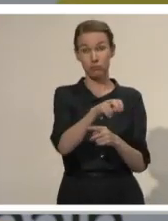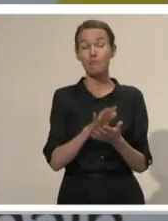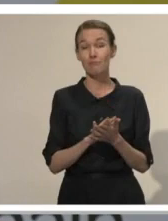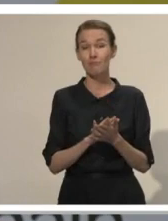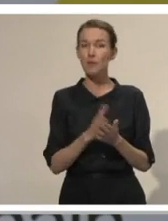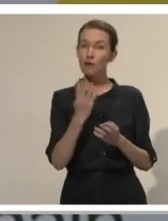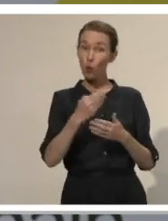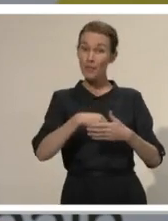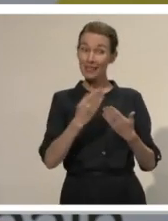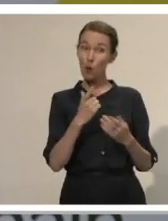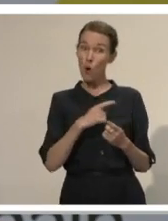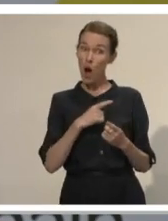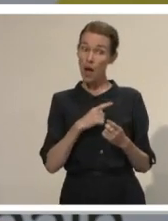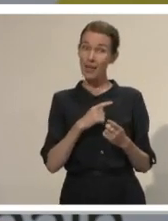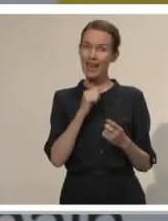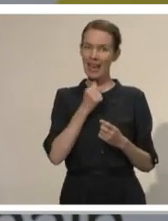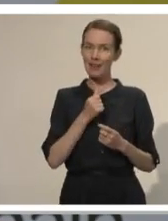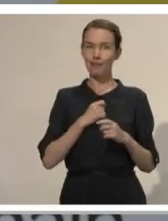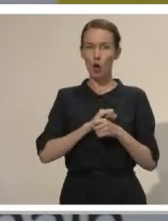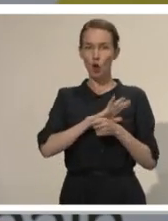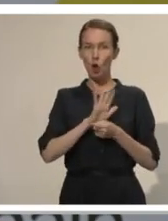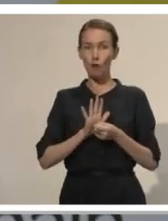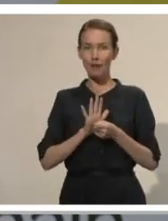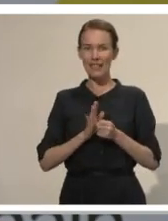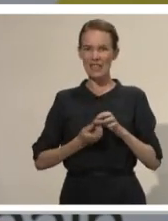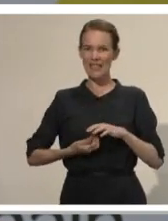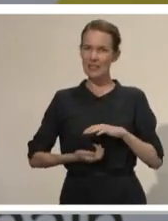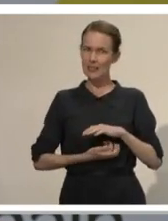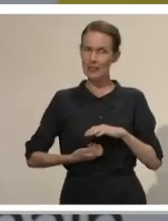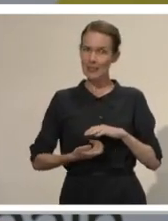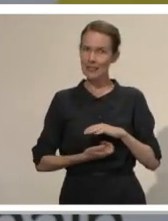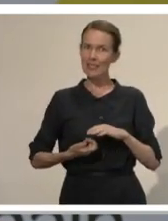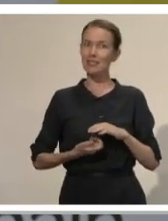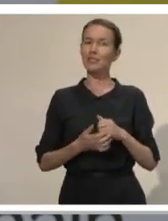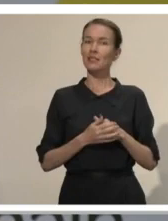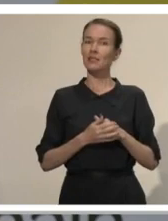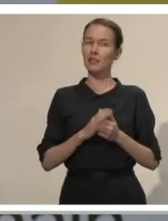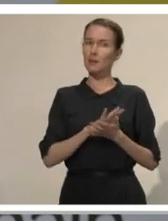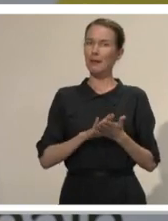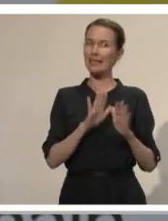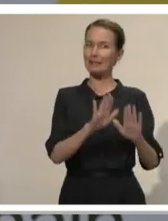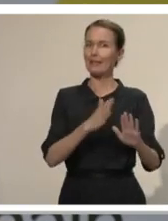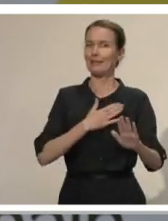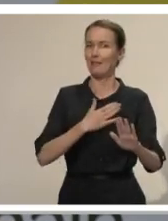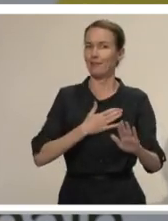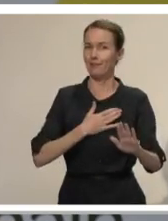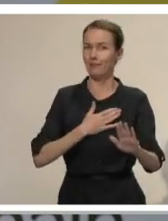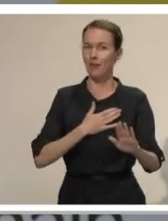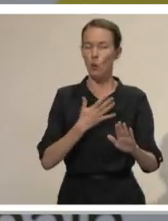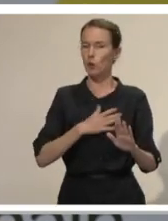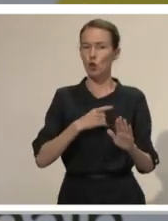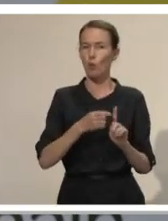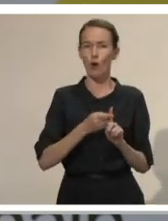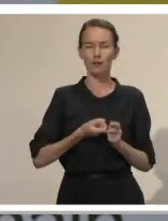that if they did have COVID-19 and had been exposed, I should say if there is any history of exposure, they are also